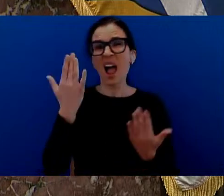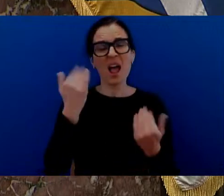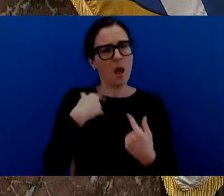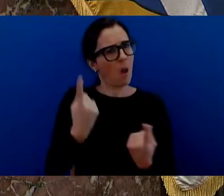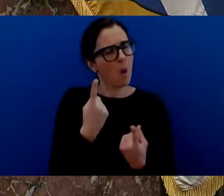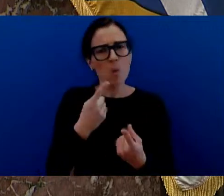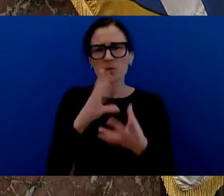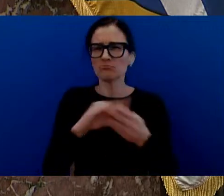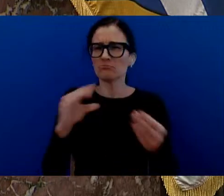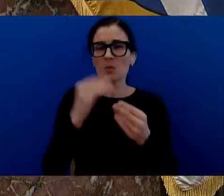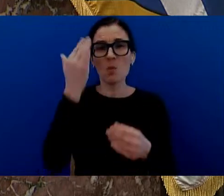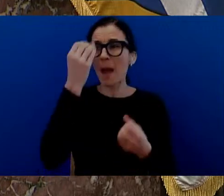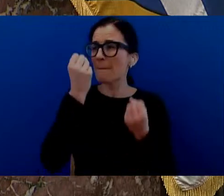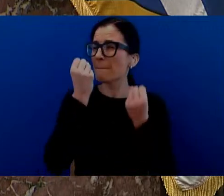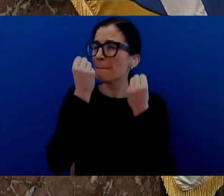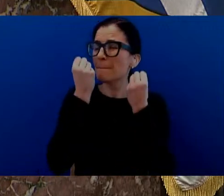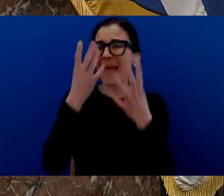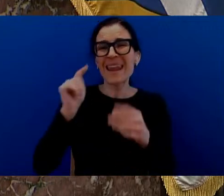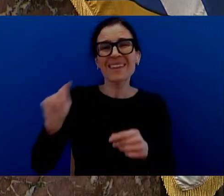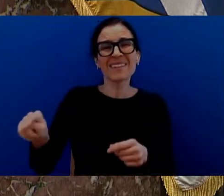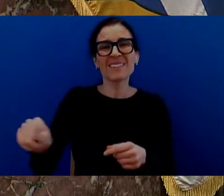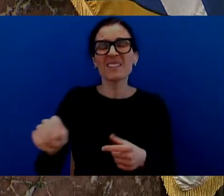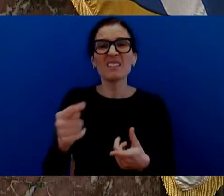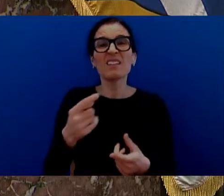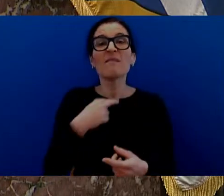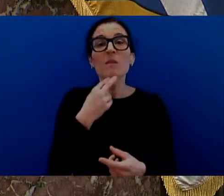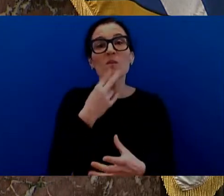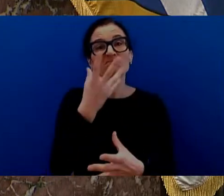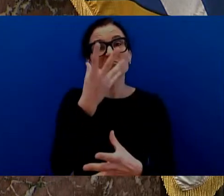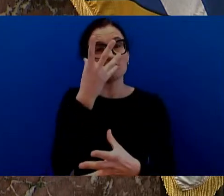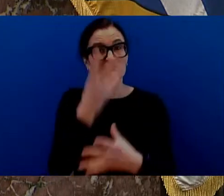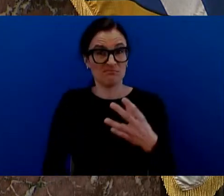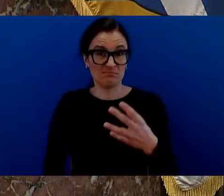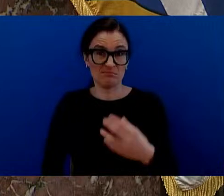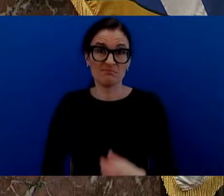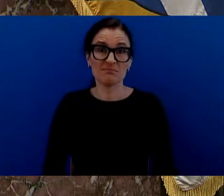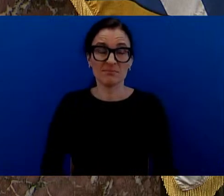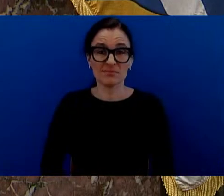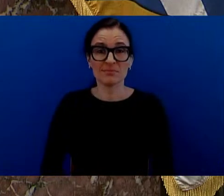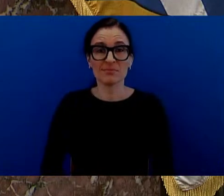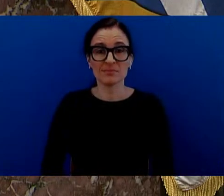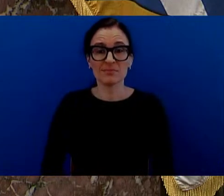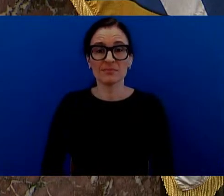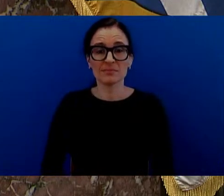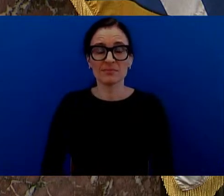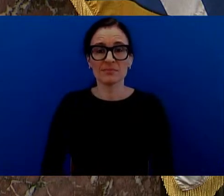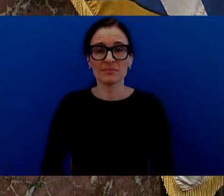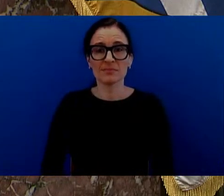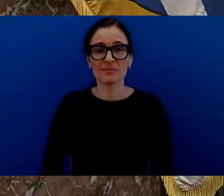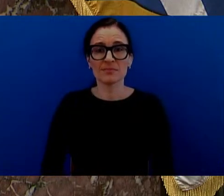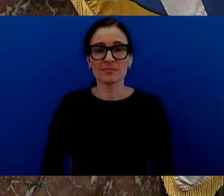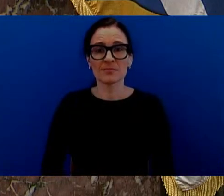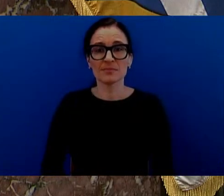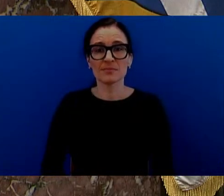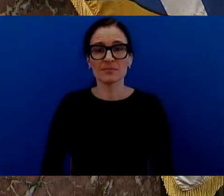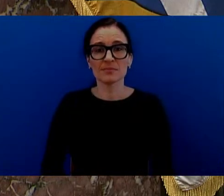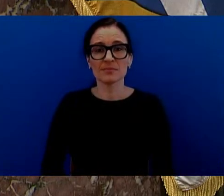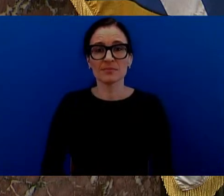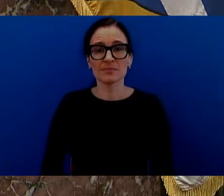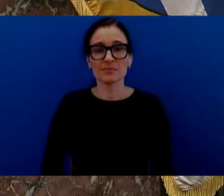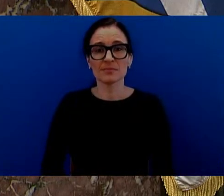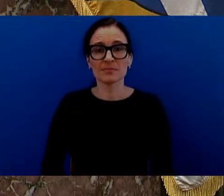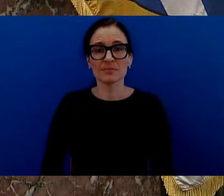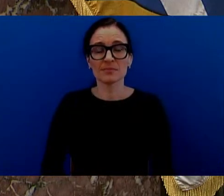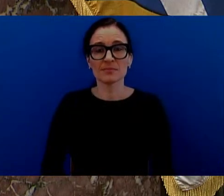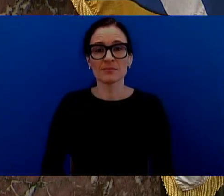Because we struggle with seeing, I witness lots, a lot of nieces,